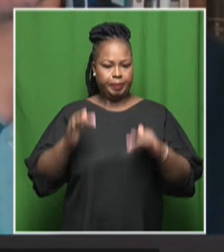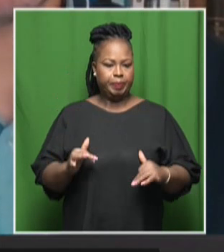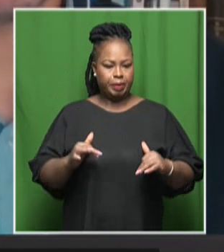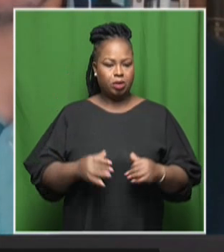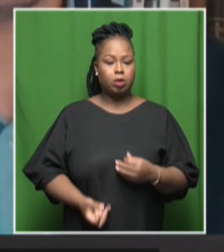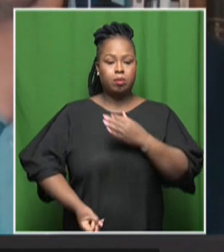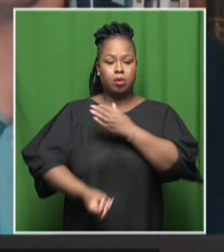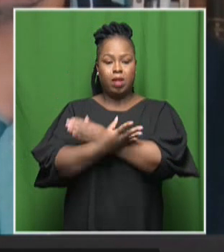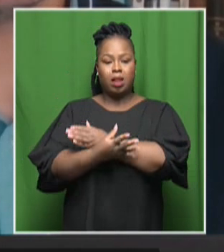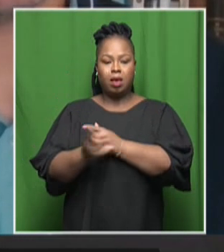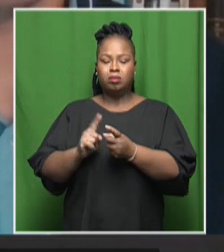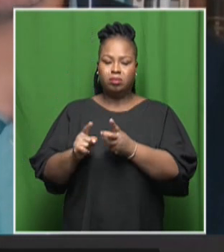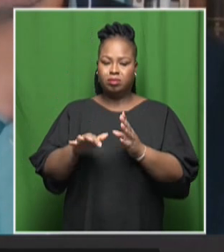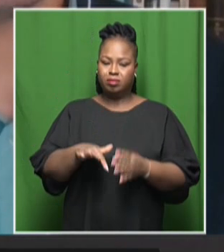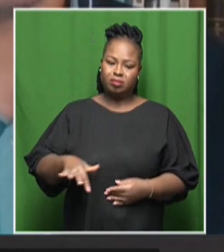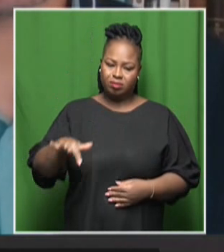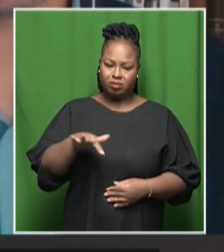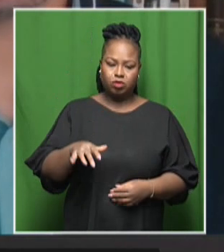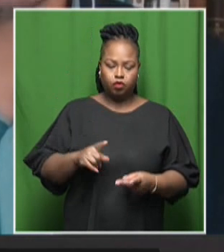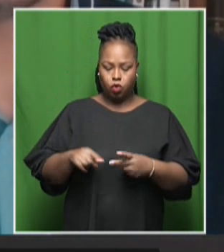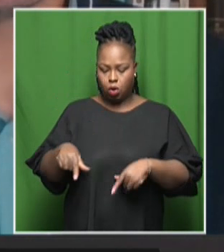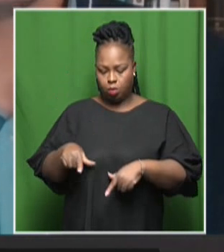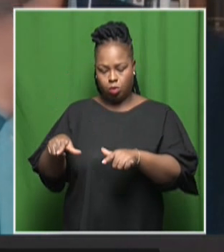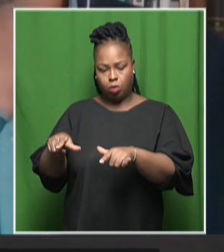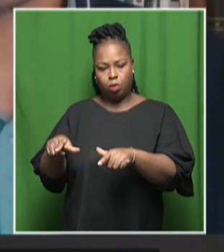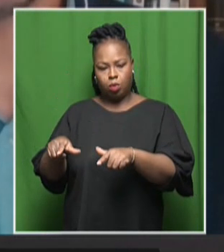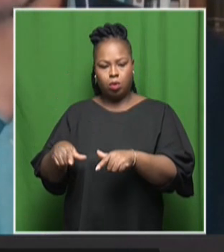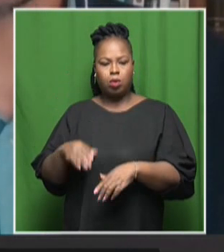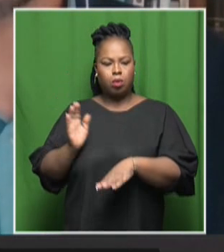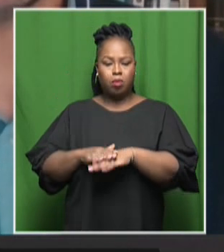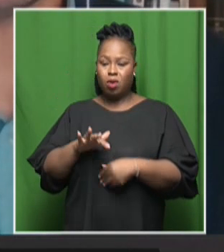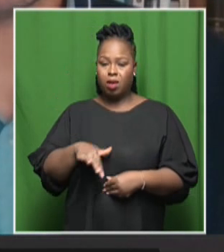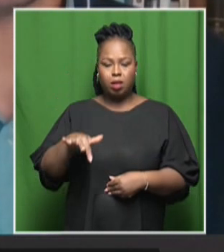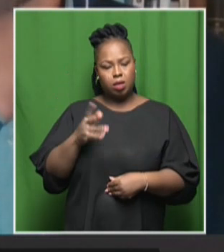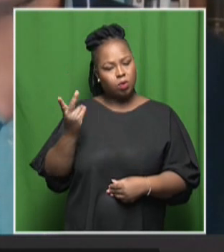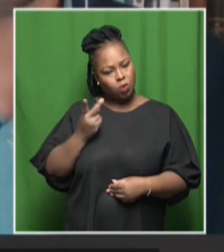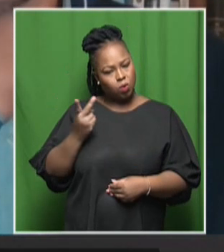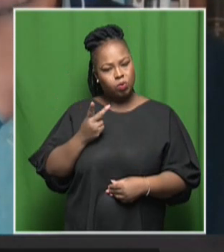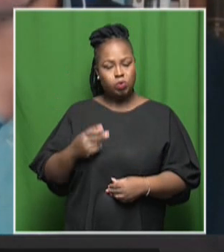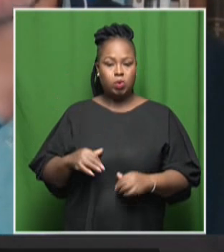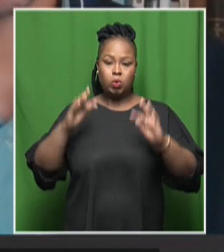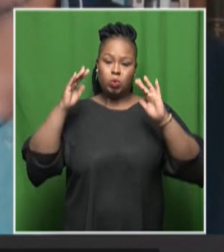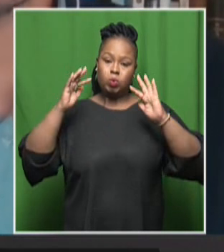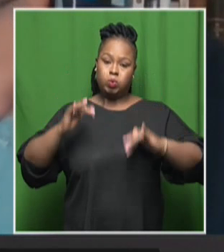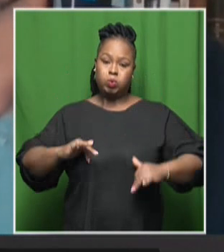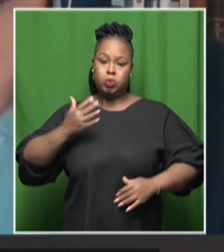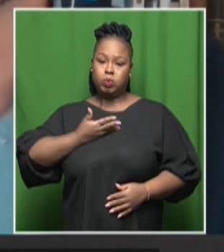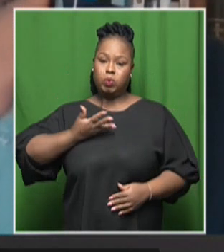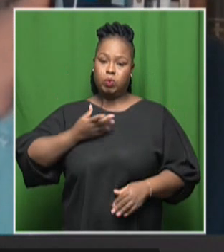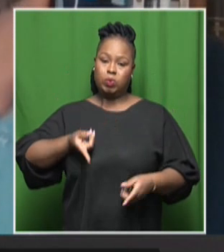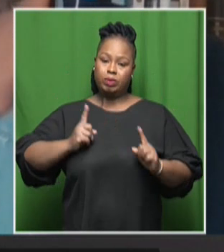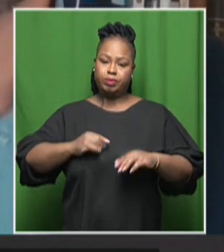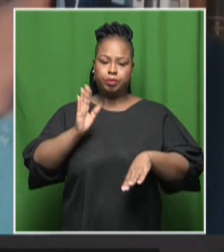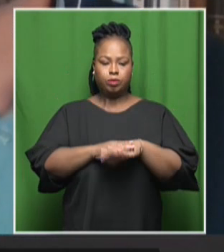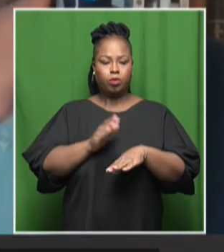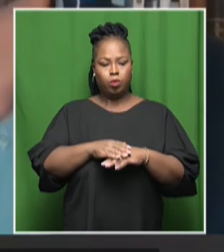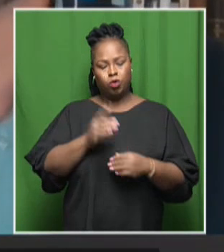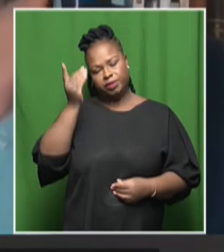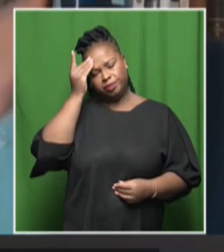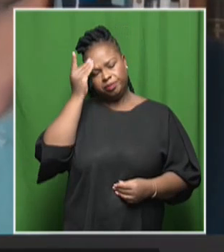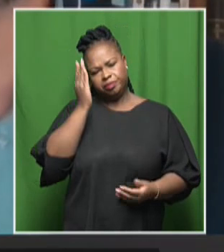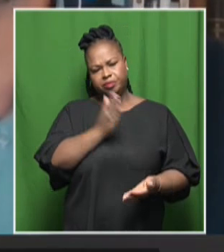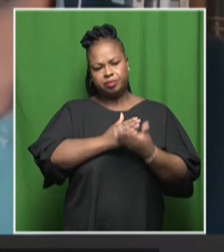of Mpumalanga and the Limpopo lowveld also reported very high rainfall in December. So there are several